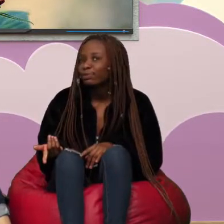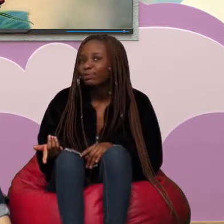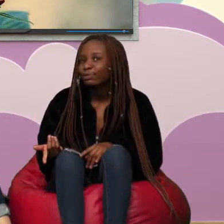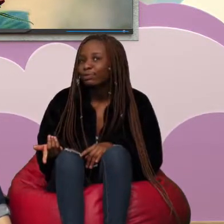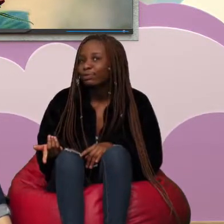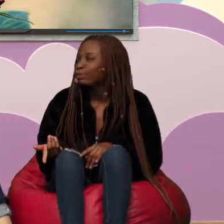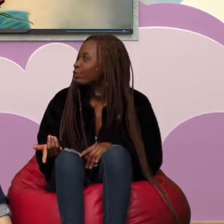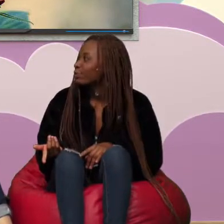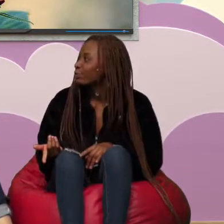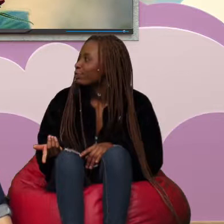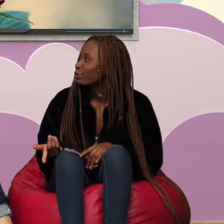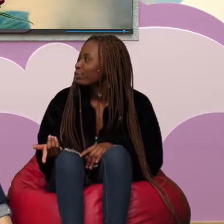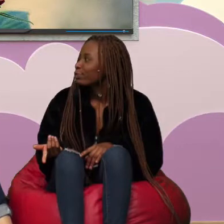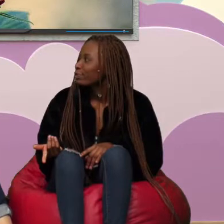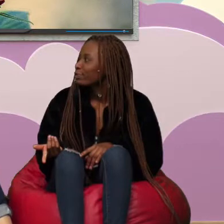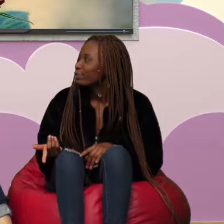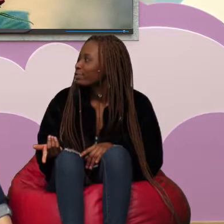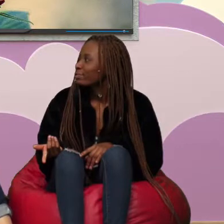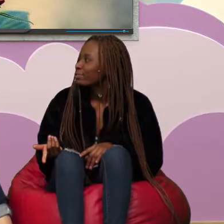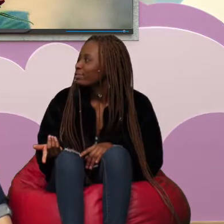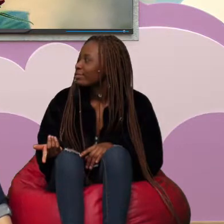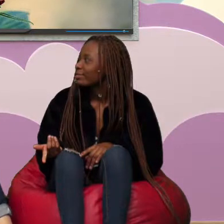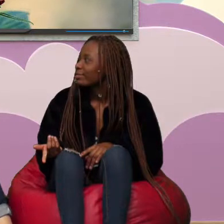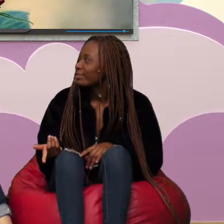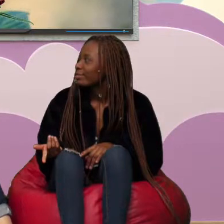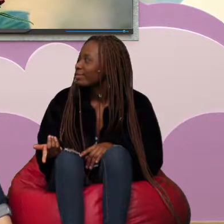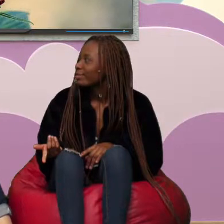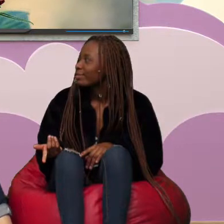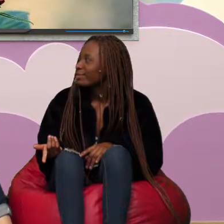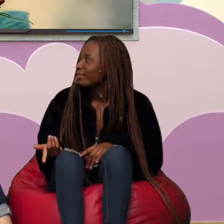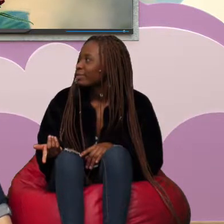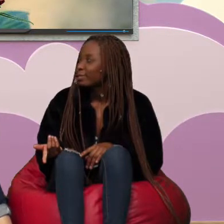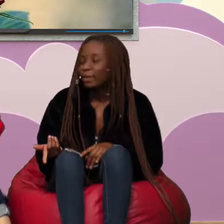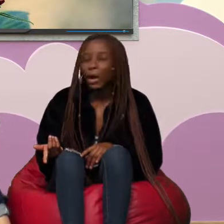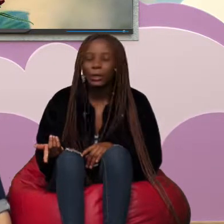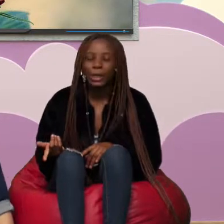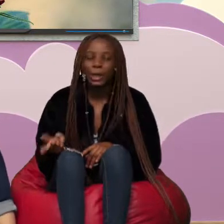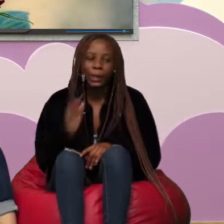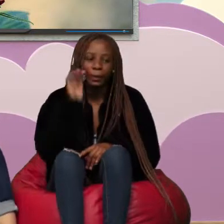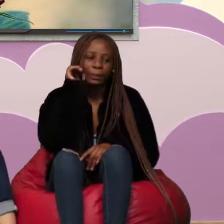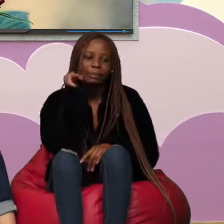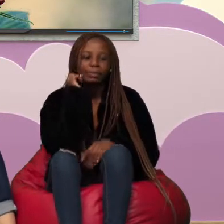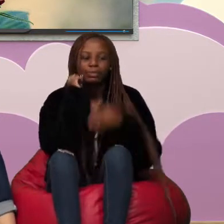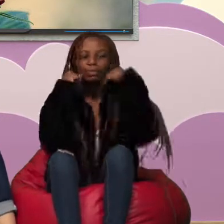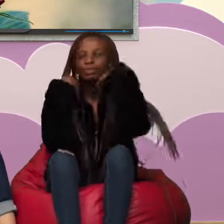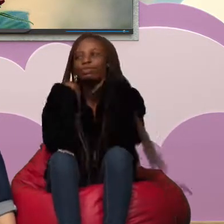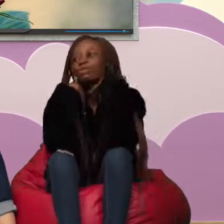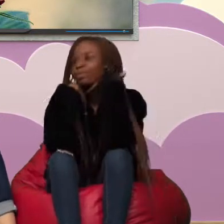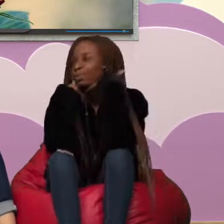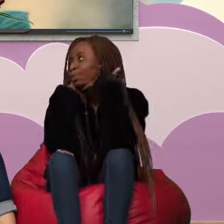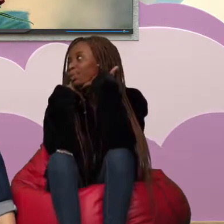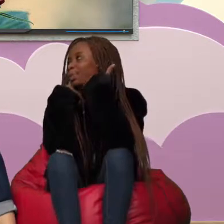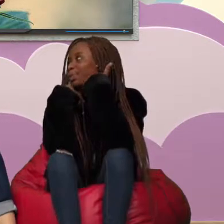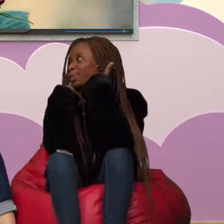like it when we have goldfish. But don't tell Jeannie I said anything, okay? I'll tell her.